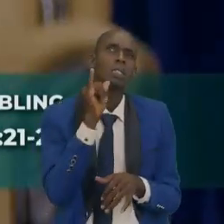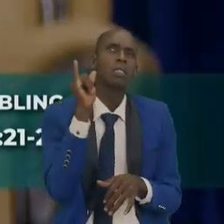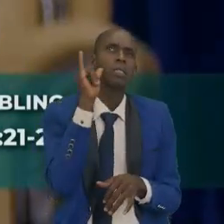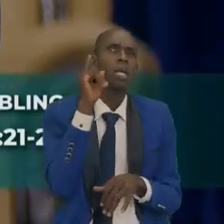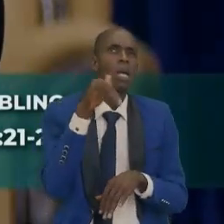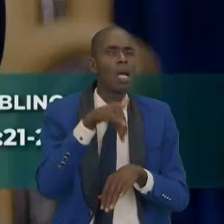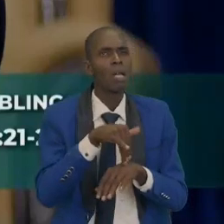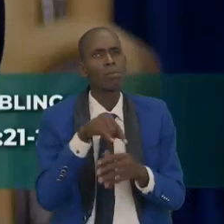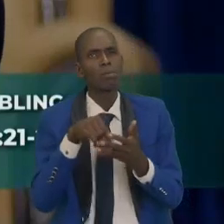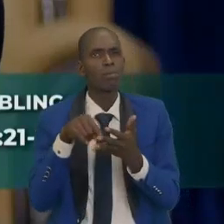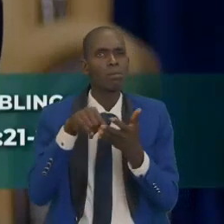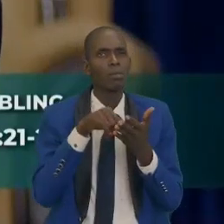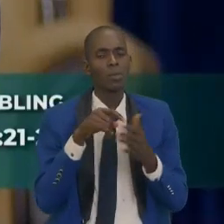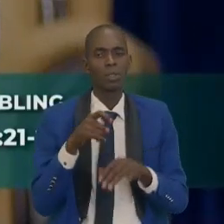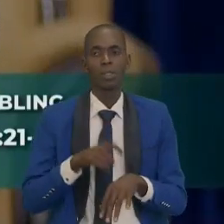this hour